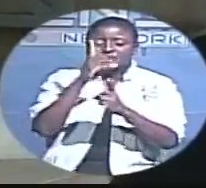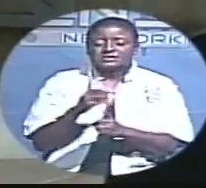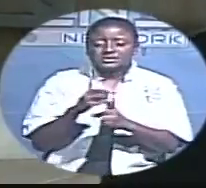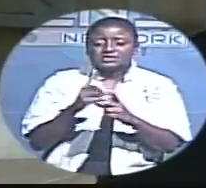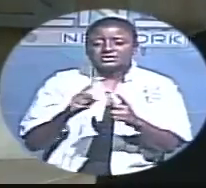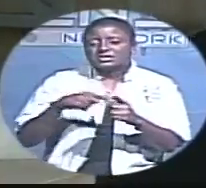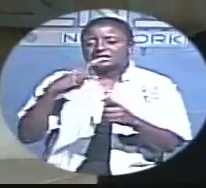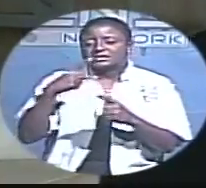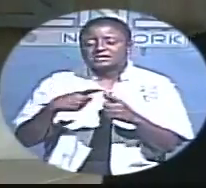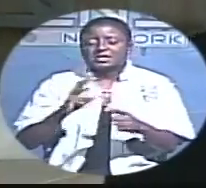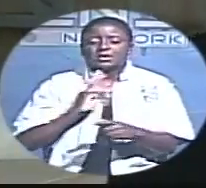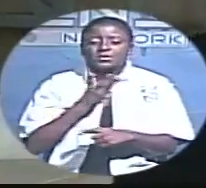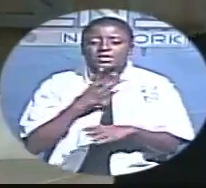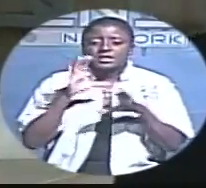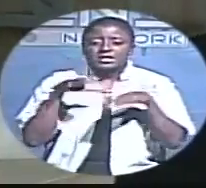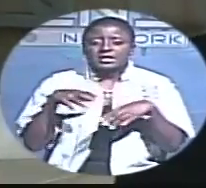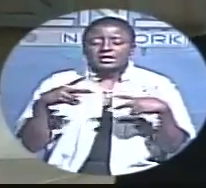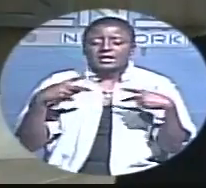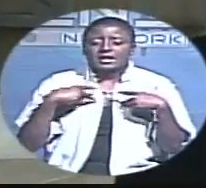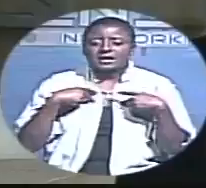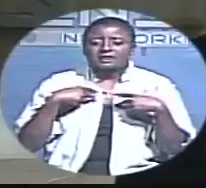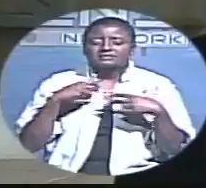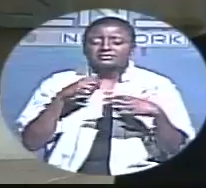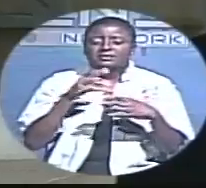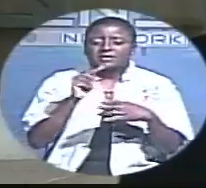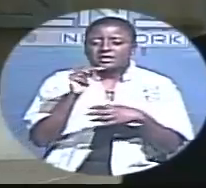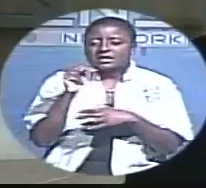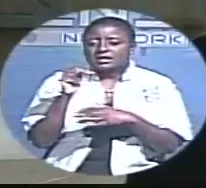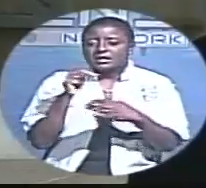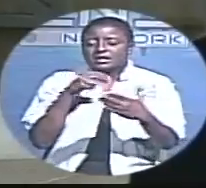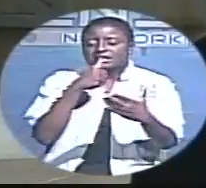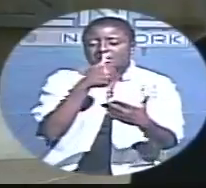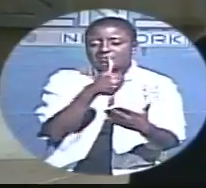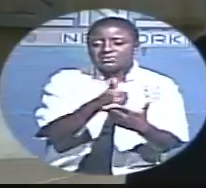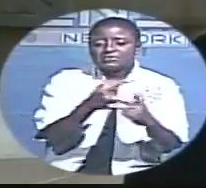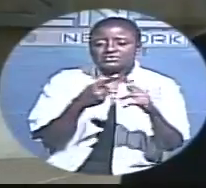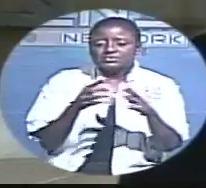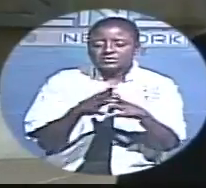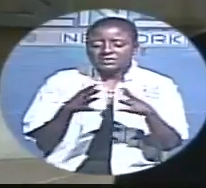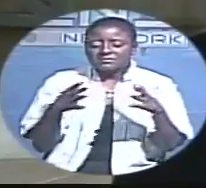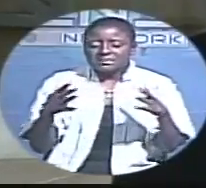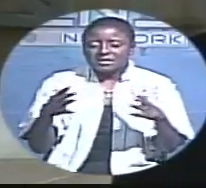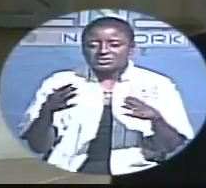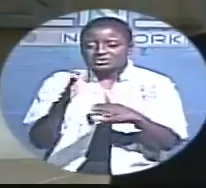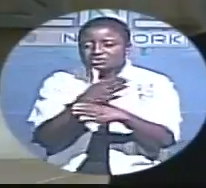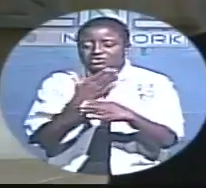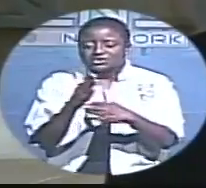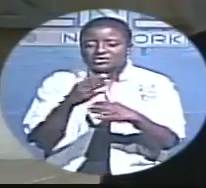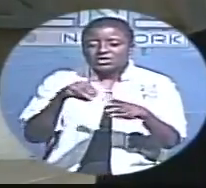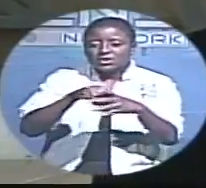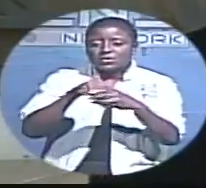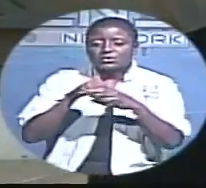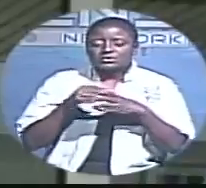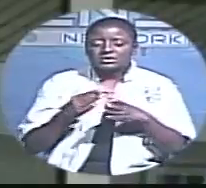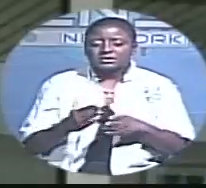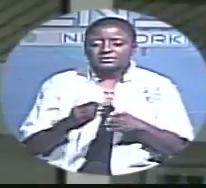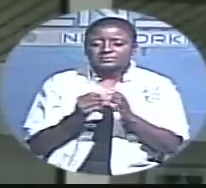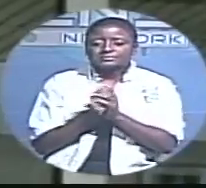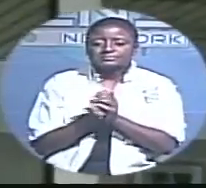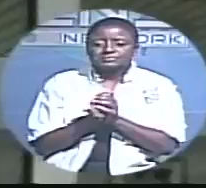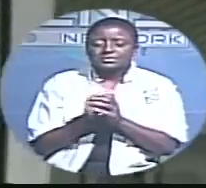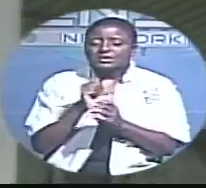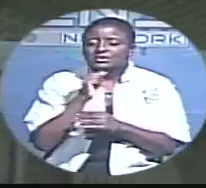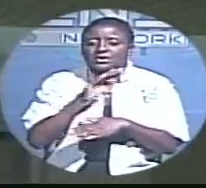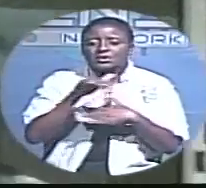have an approach to the major shareholder based on our electoral commitment. And while